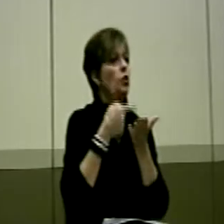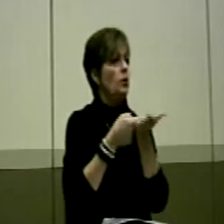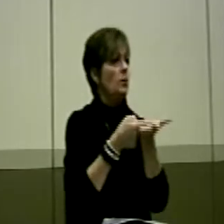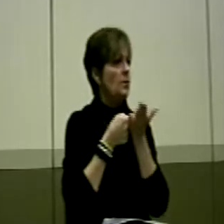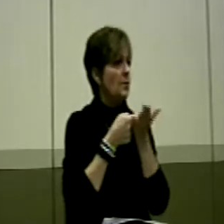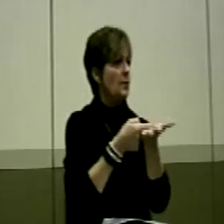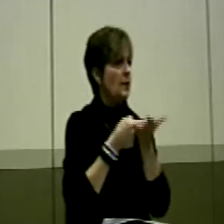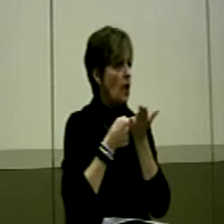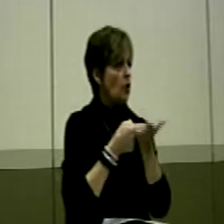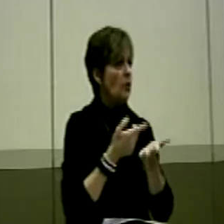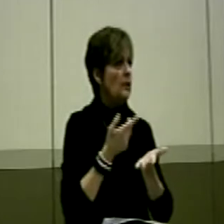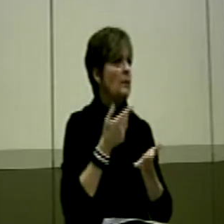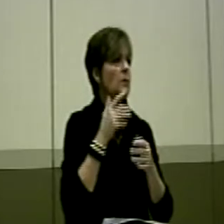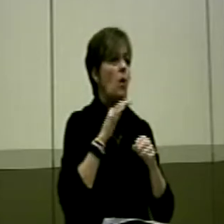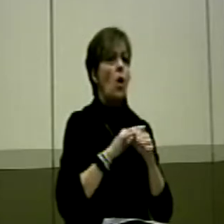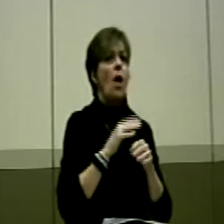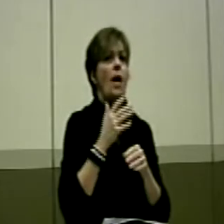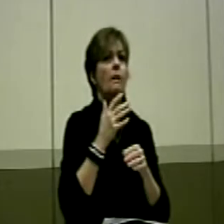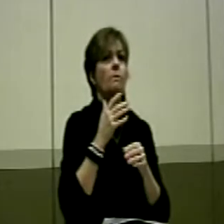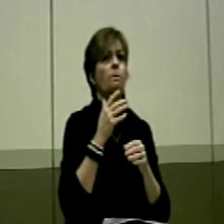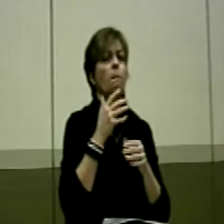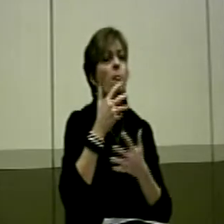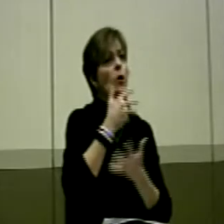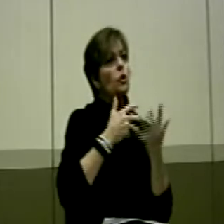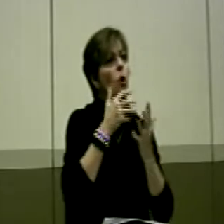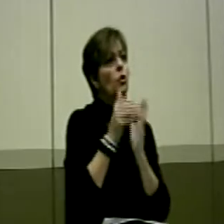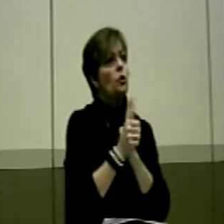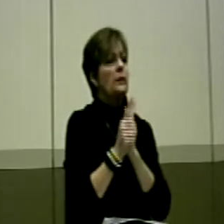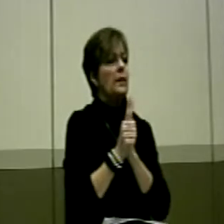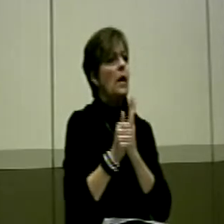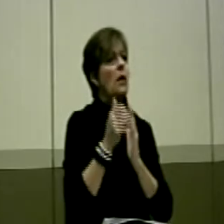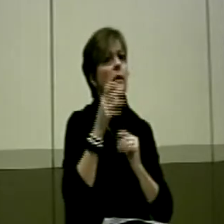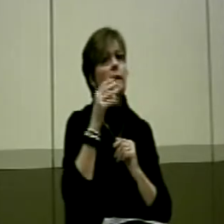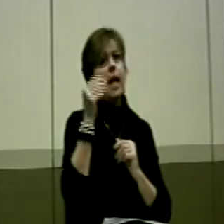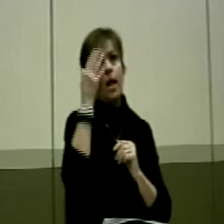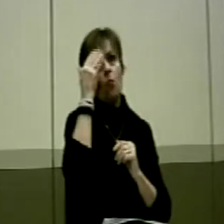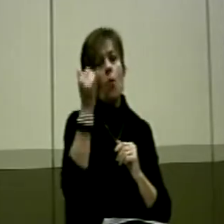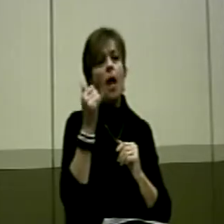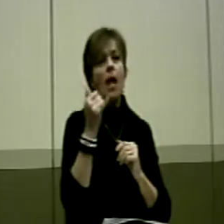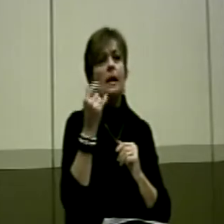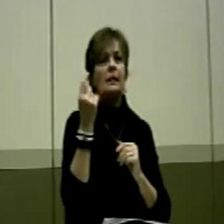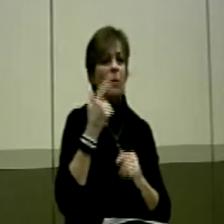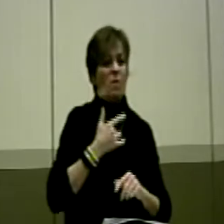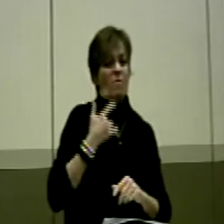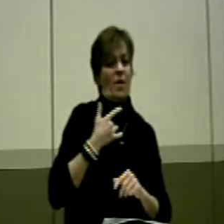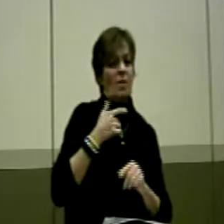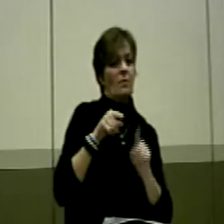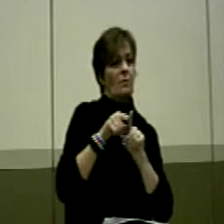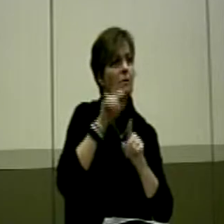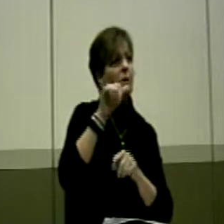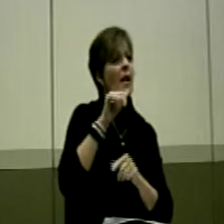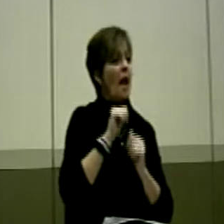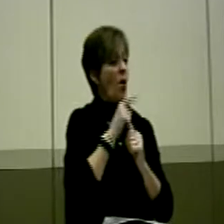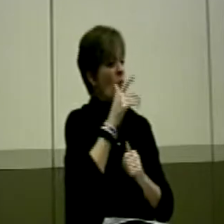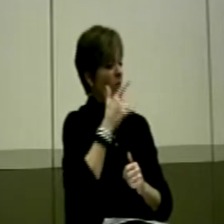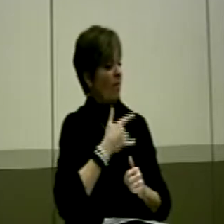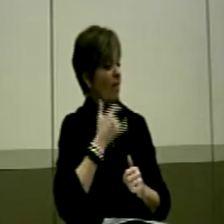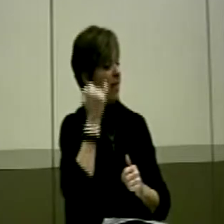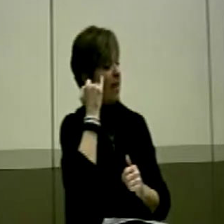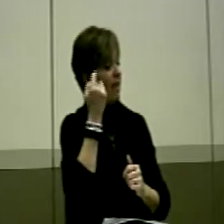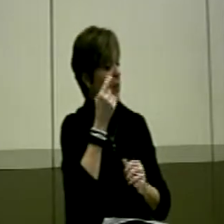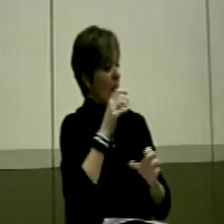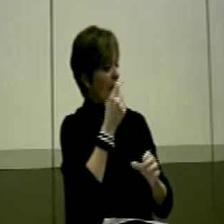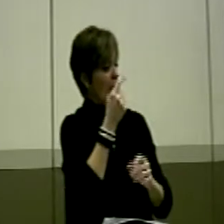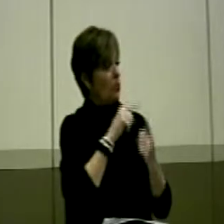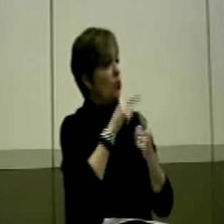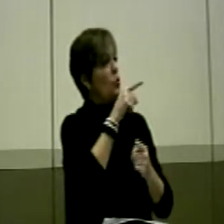social skills and why somebody's feeling this way and how you would feel if somebody did something to you, and using good